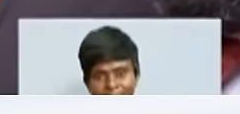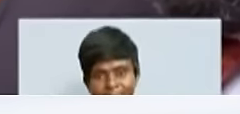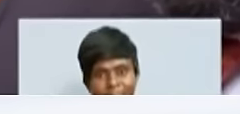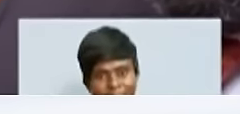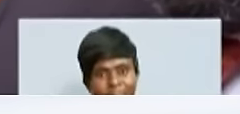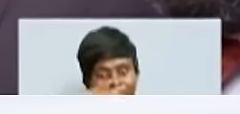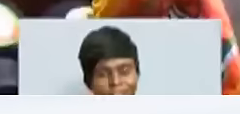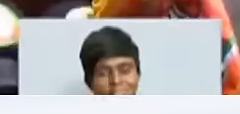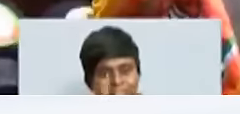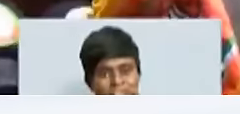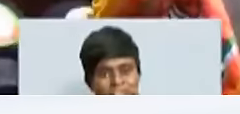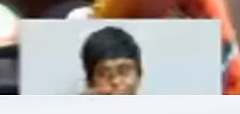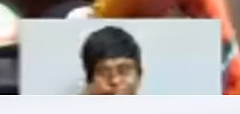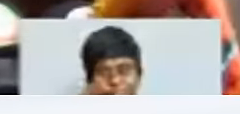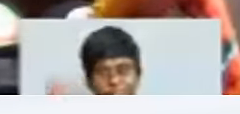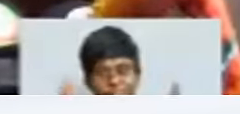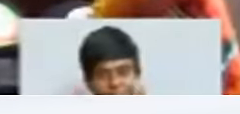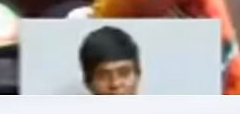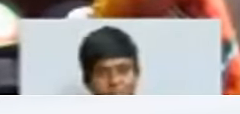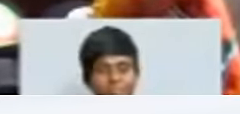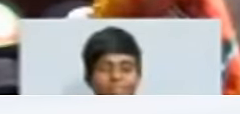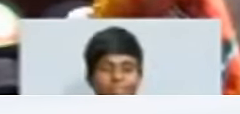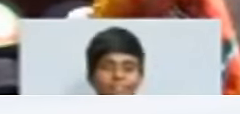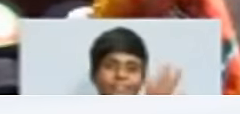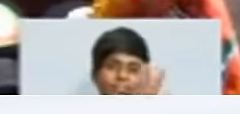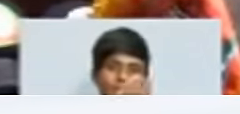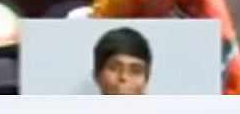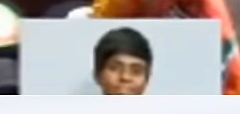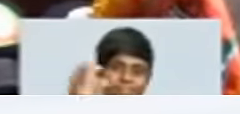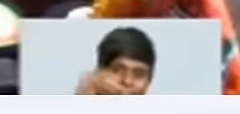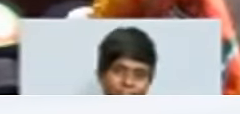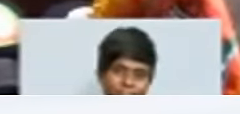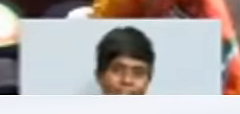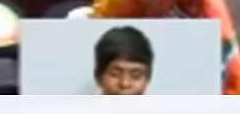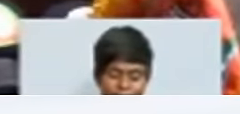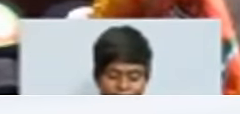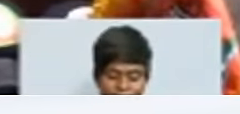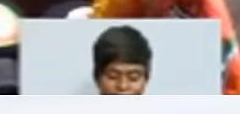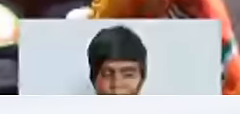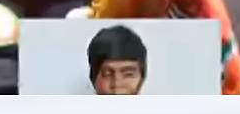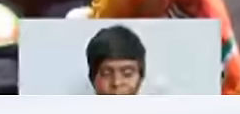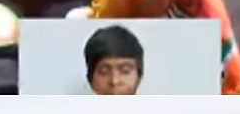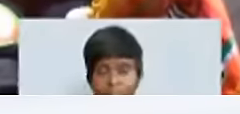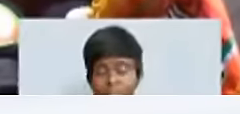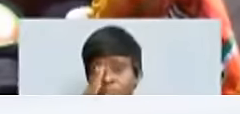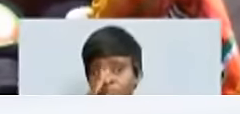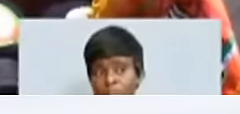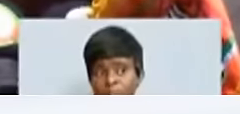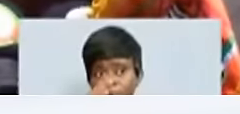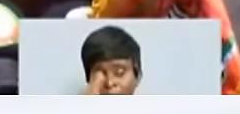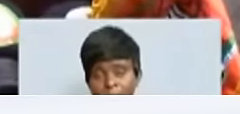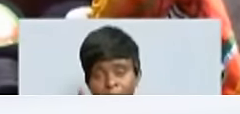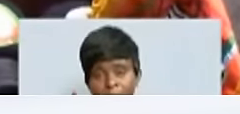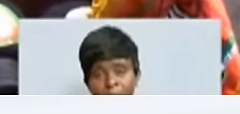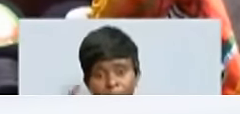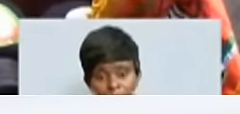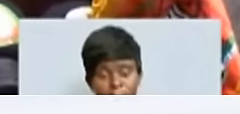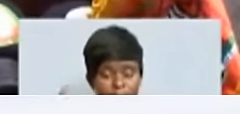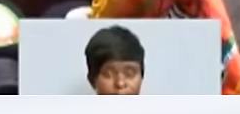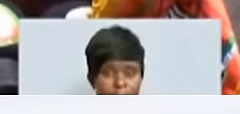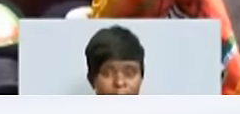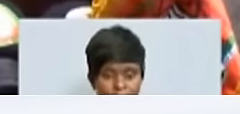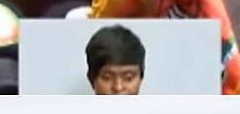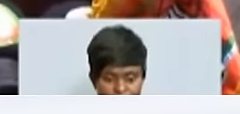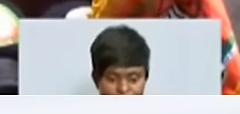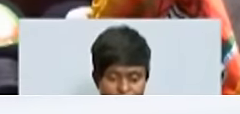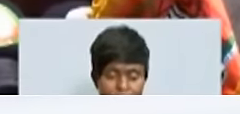grids, including enhancing solar. I believe, Madam Speaker, this House and members of this